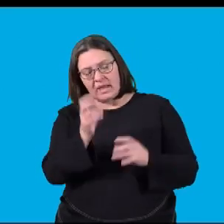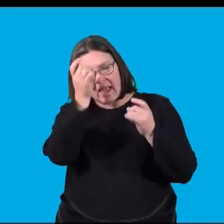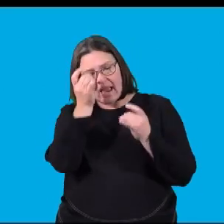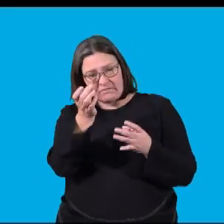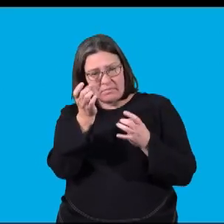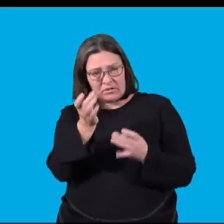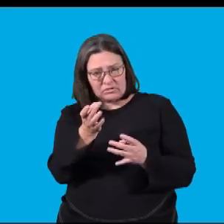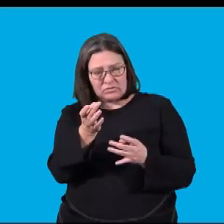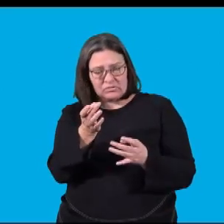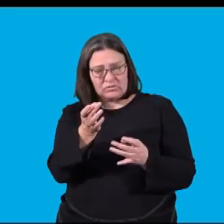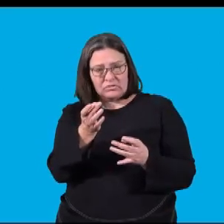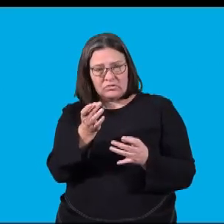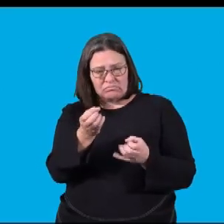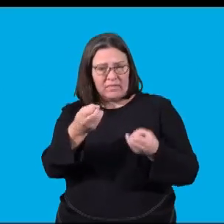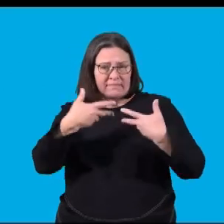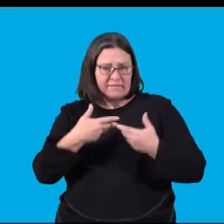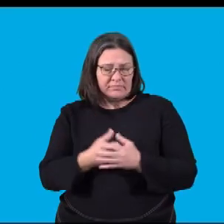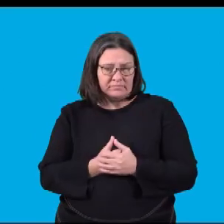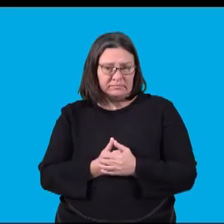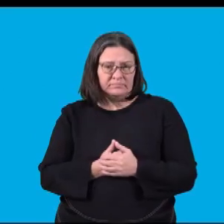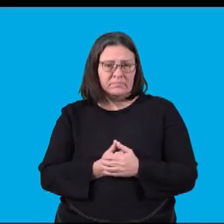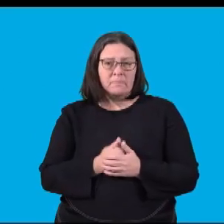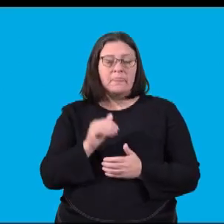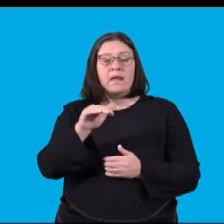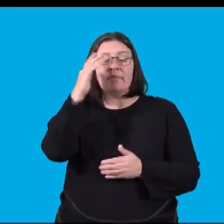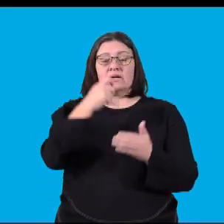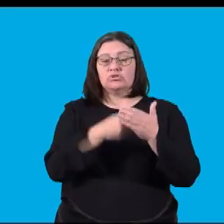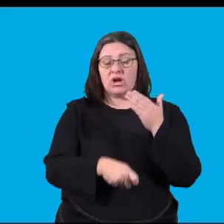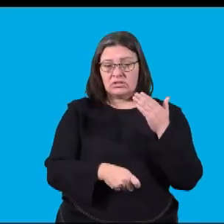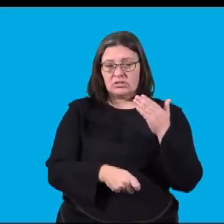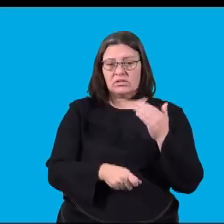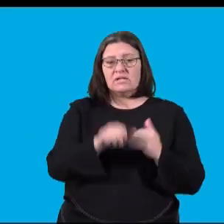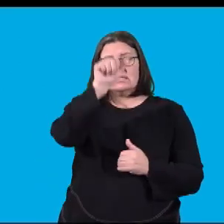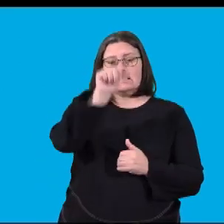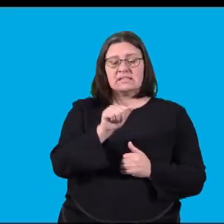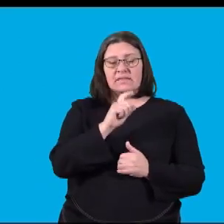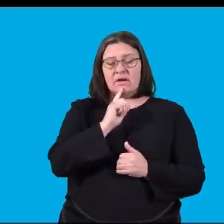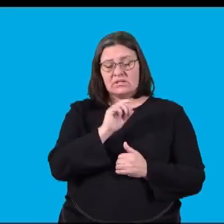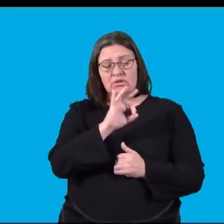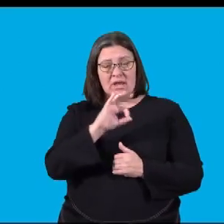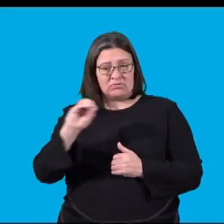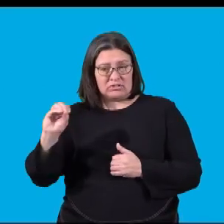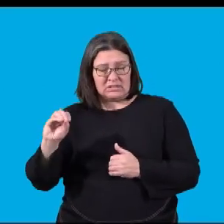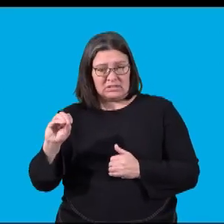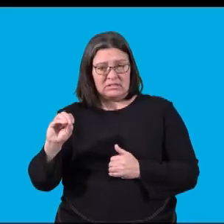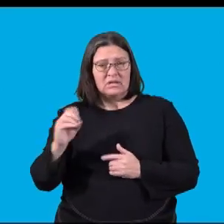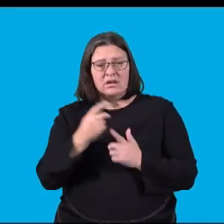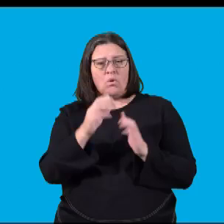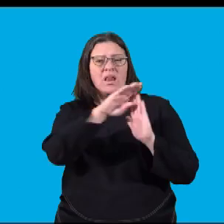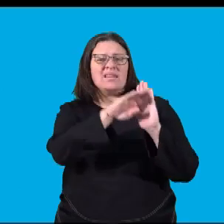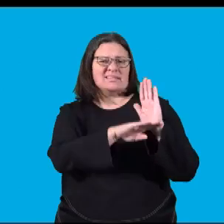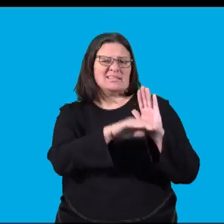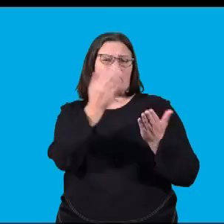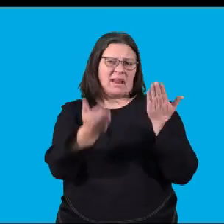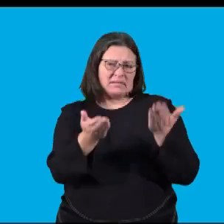look at the information that we're given. We have bank charges, which is 6,300. That is in